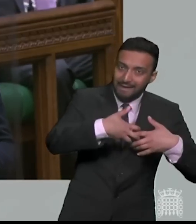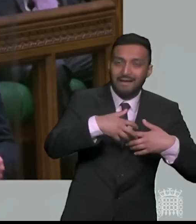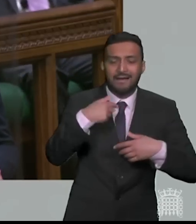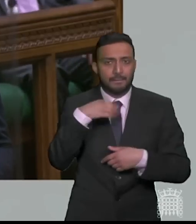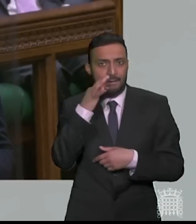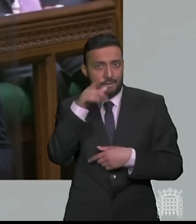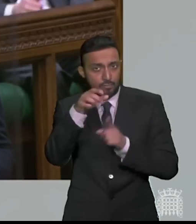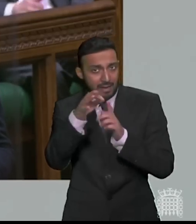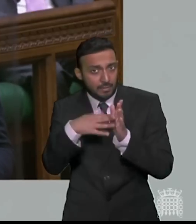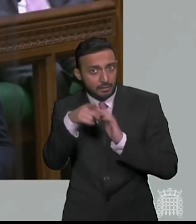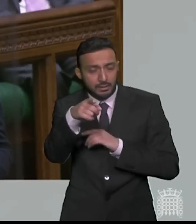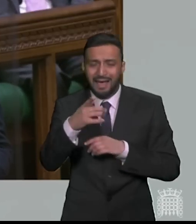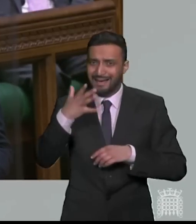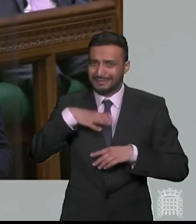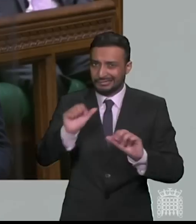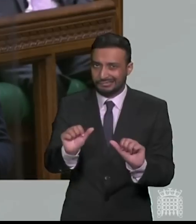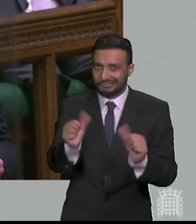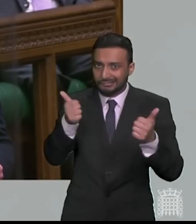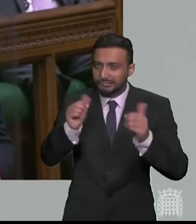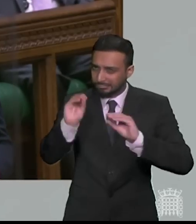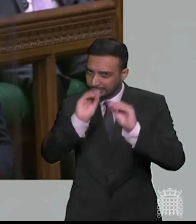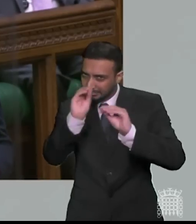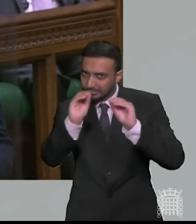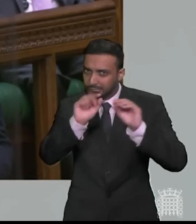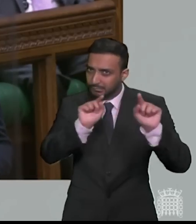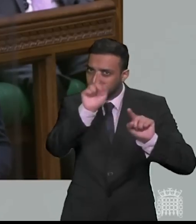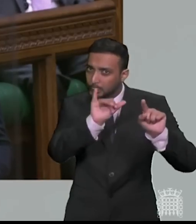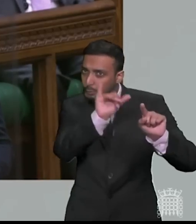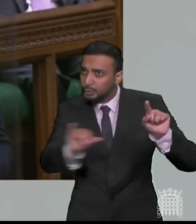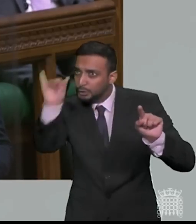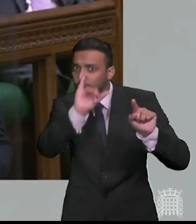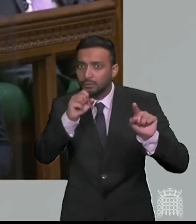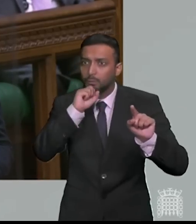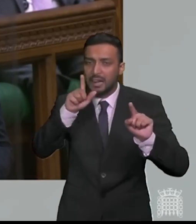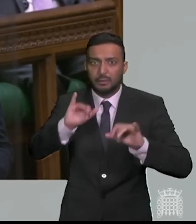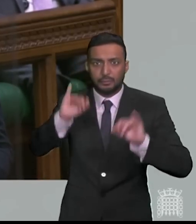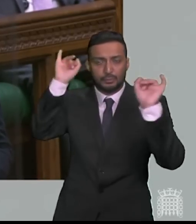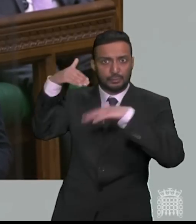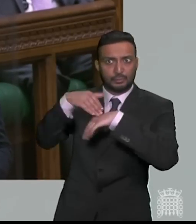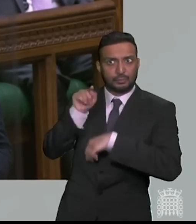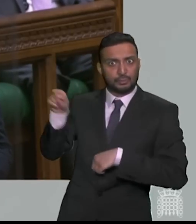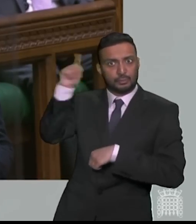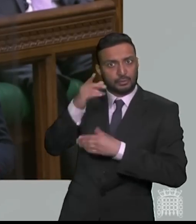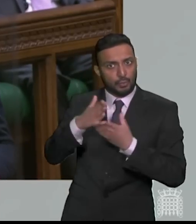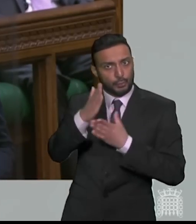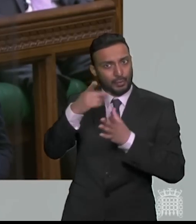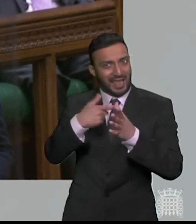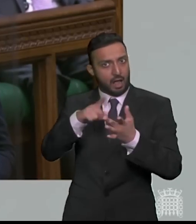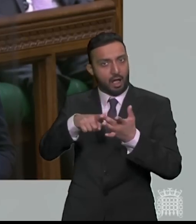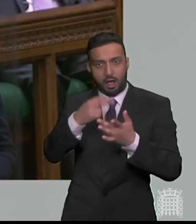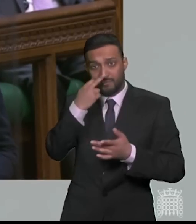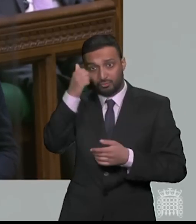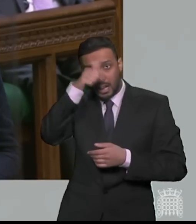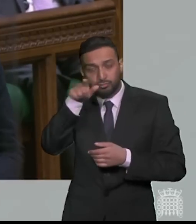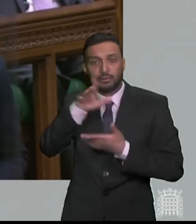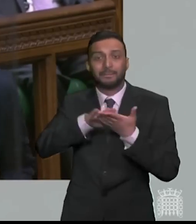and the regions that will be most affected by artificial intelligence so that we can target the skills to prepare Britons for